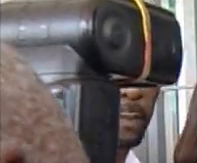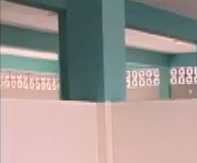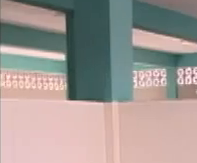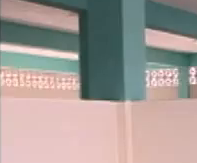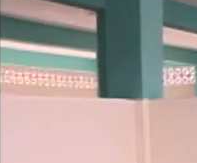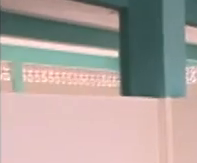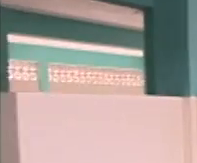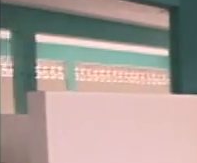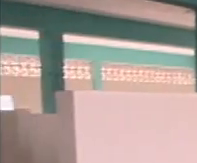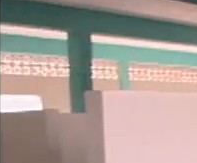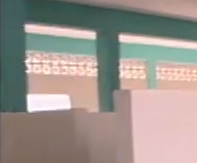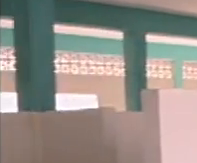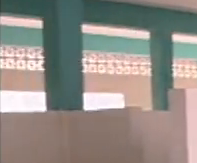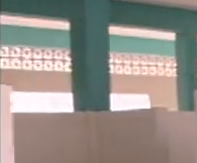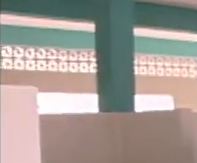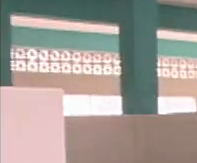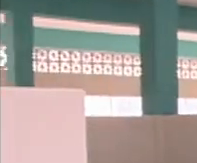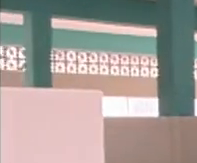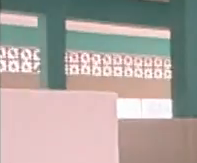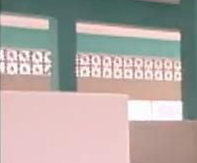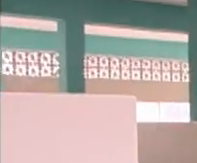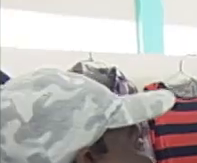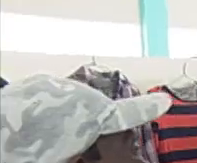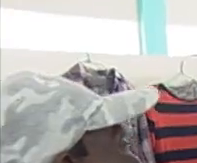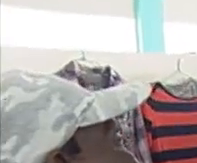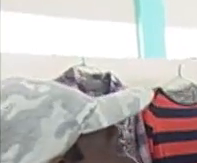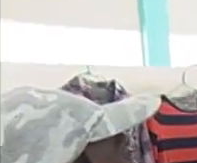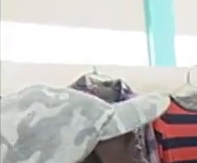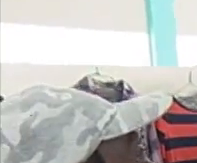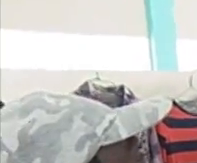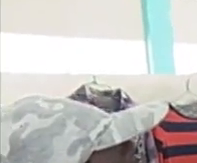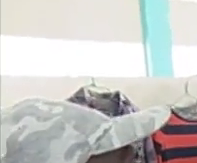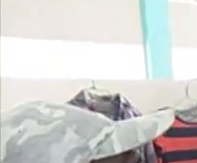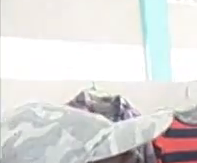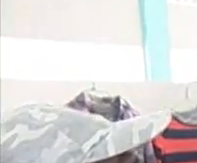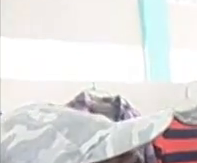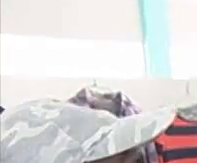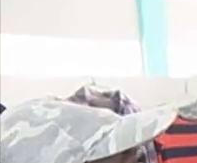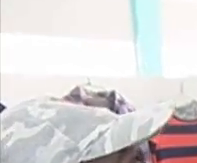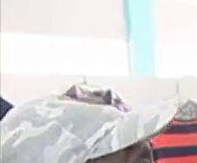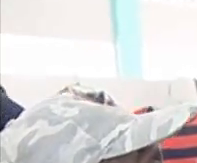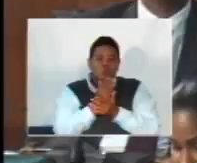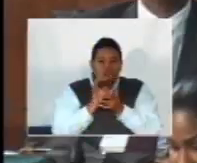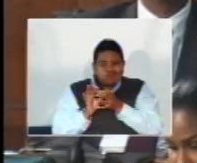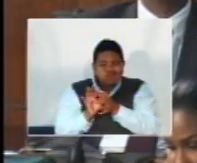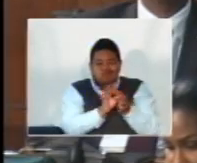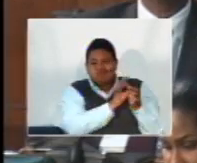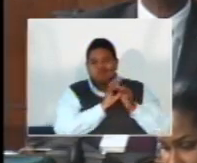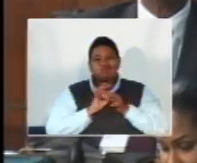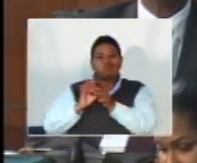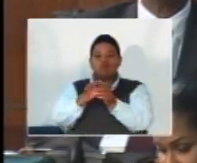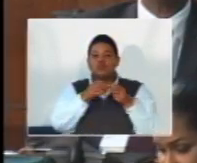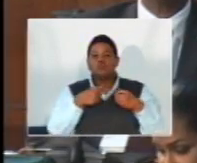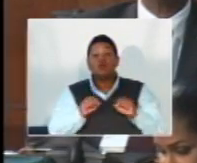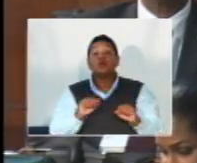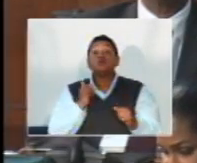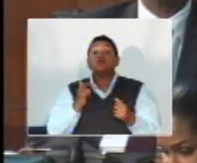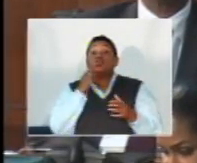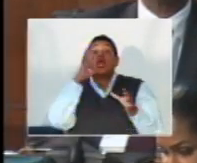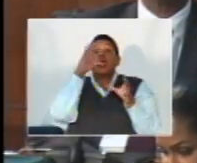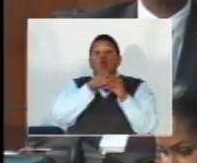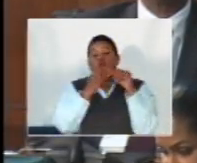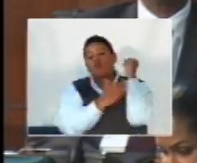working toward making communities more livable through a coordinated strategy which includes